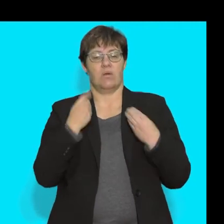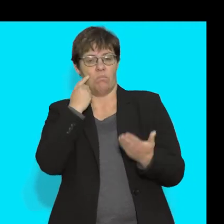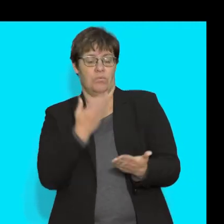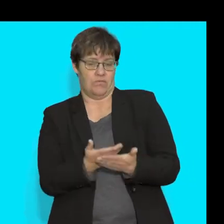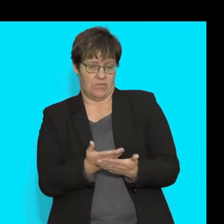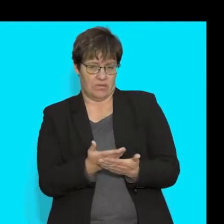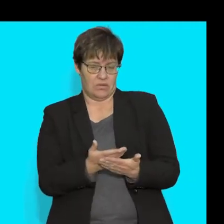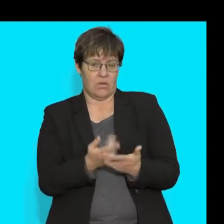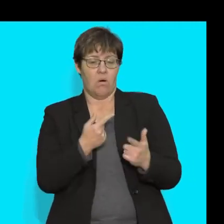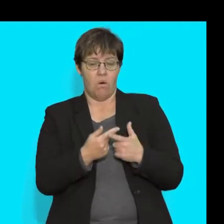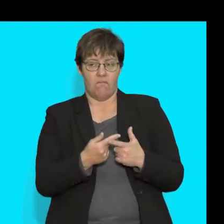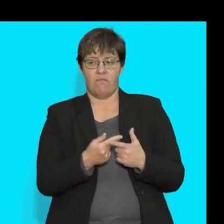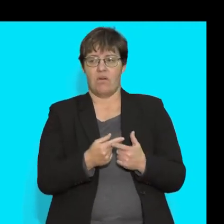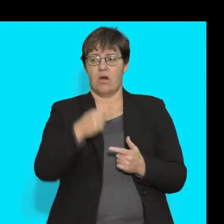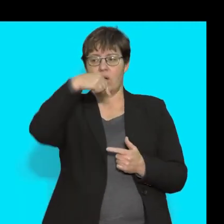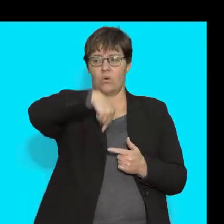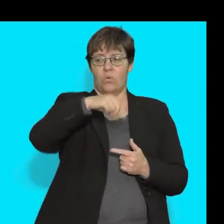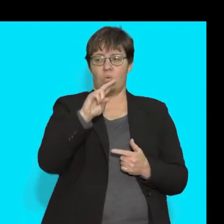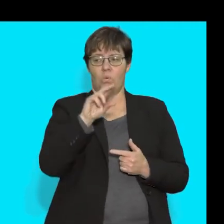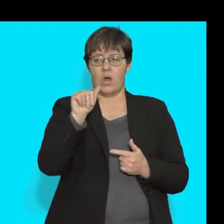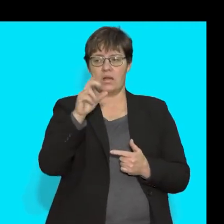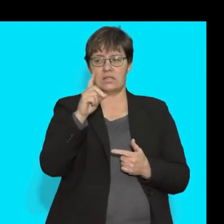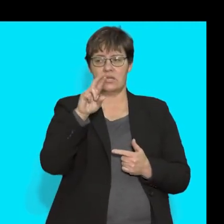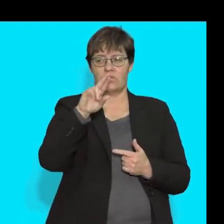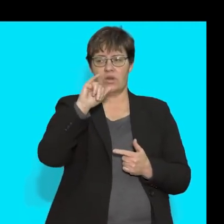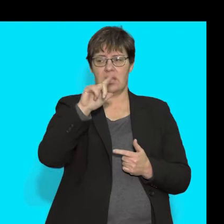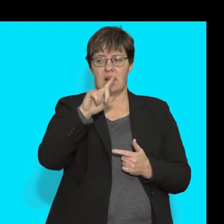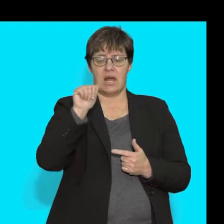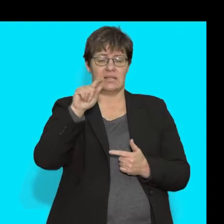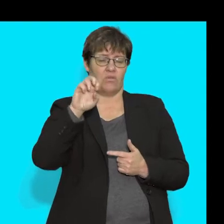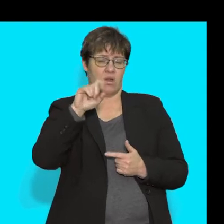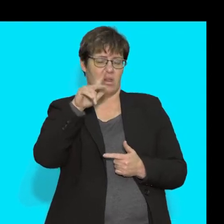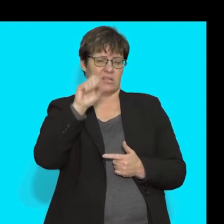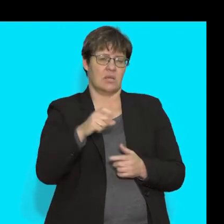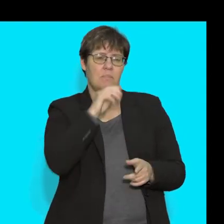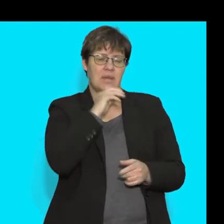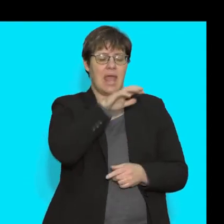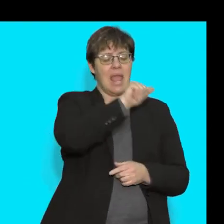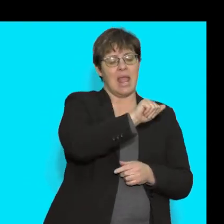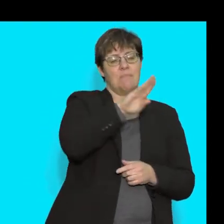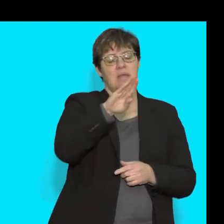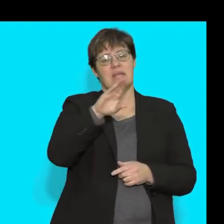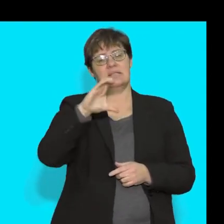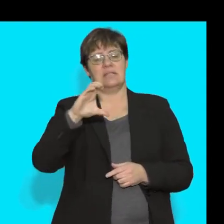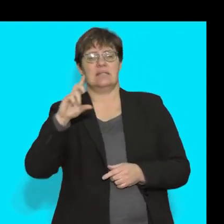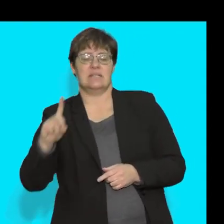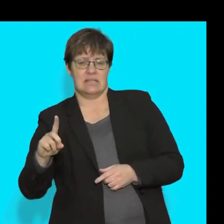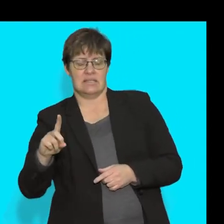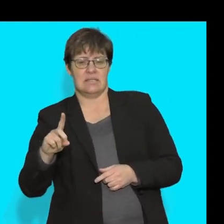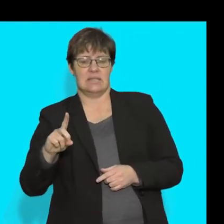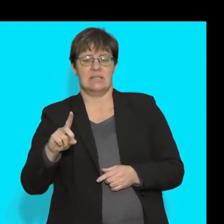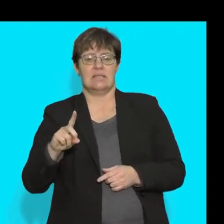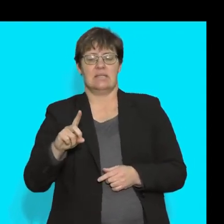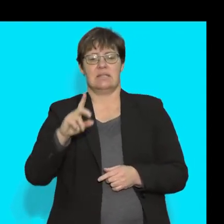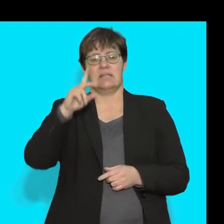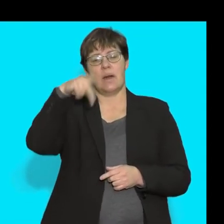the properties of quadrilaterals, right? Like, for example, prove that ABCD is a parallelogram. That's